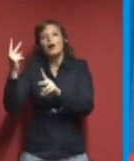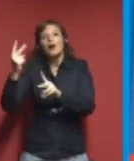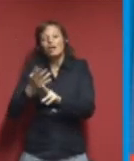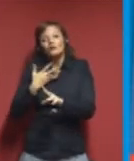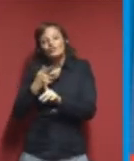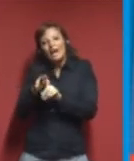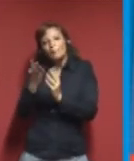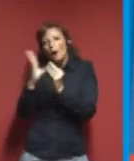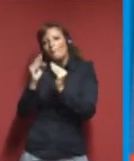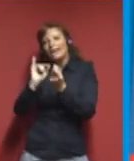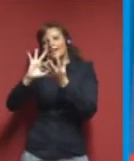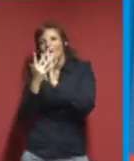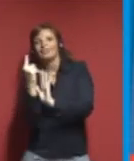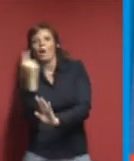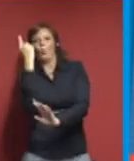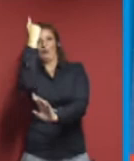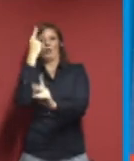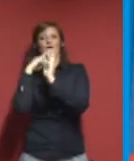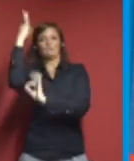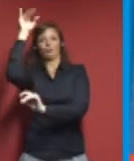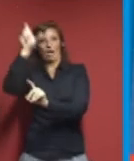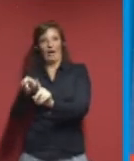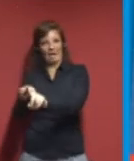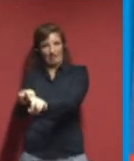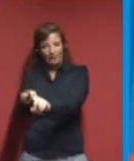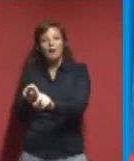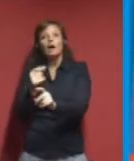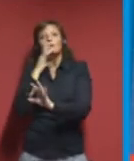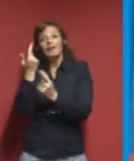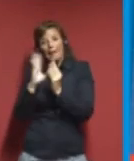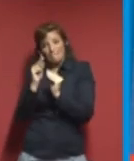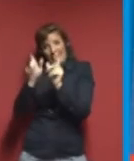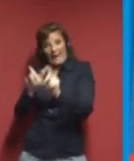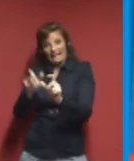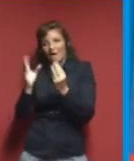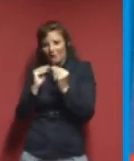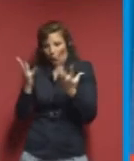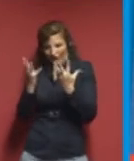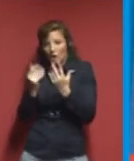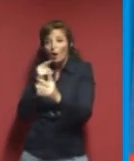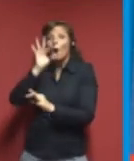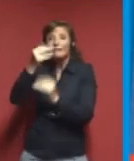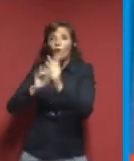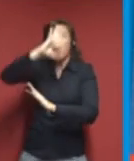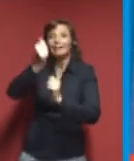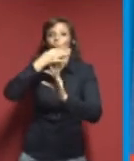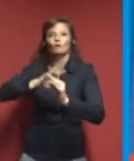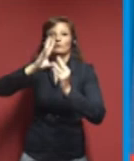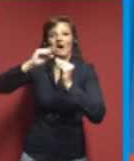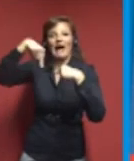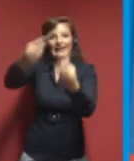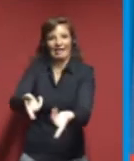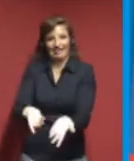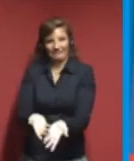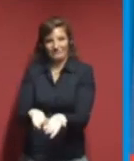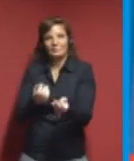are making things for makers to make things. And when that kind of thing happens, you really see this innovation curve